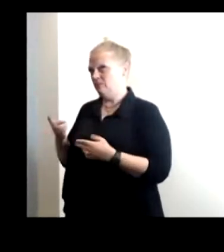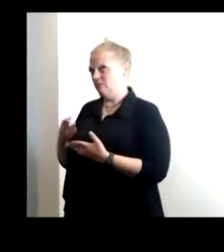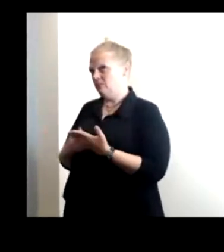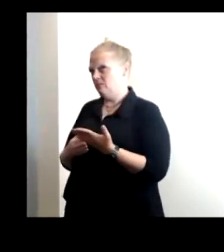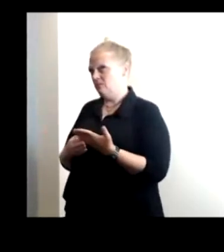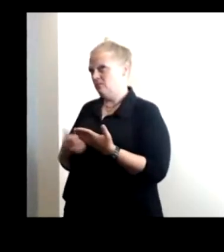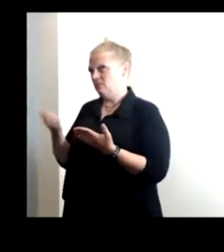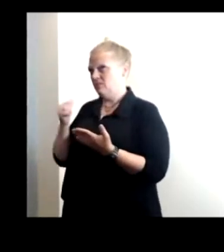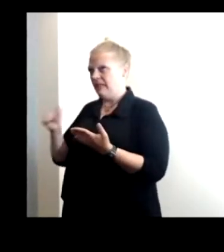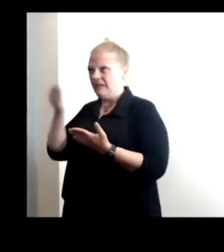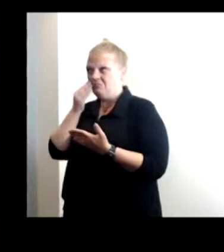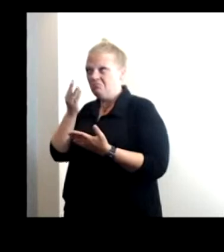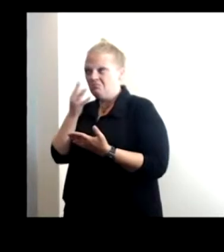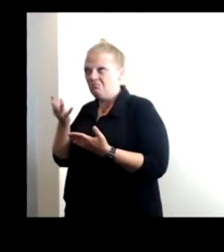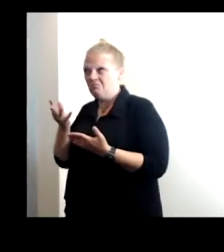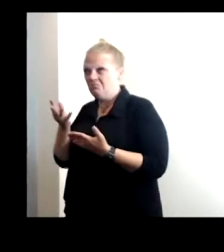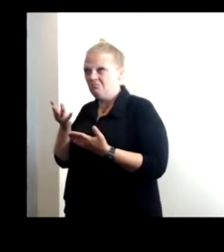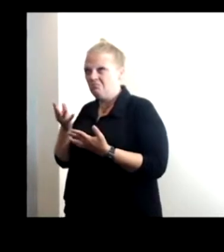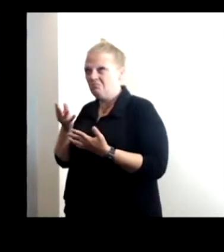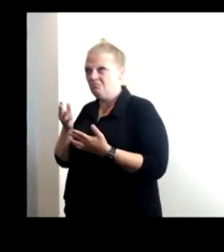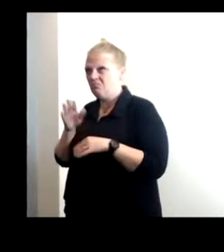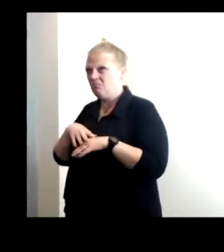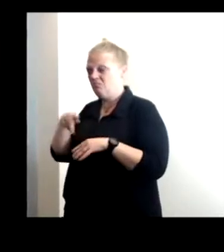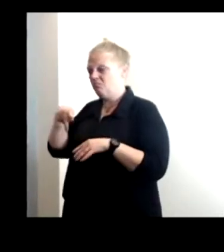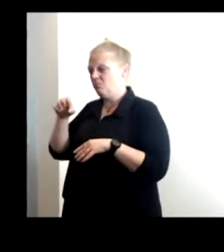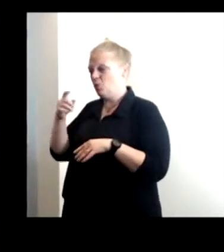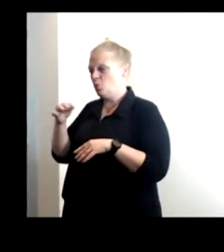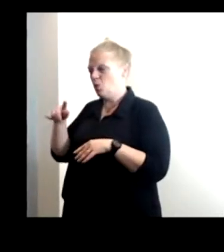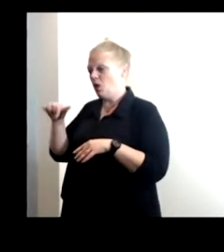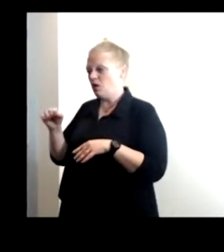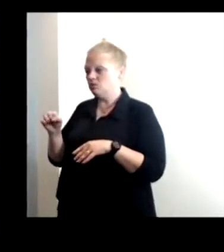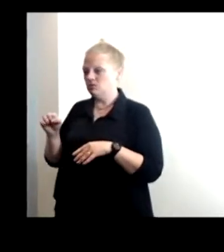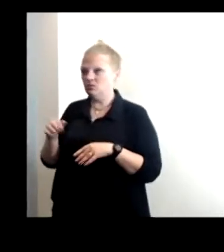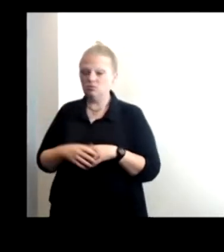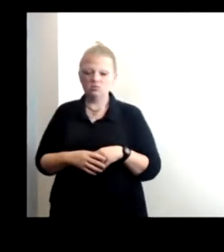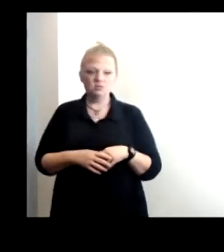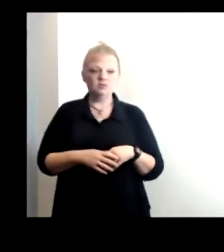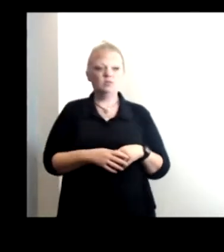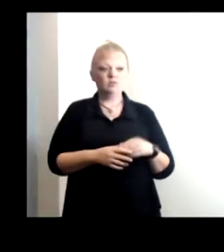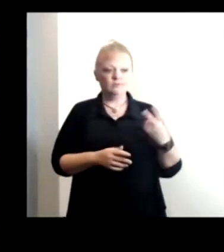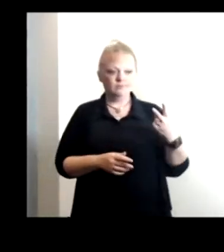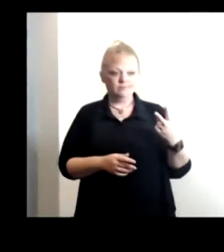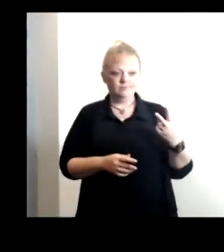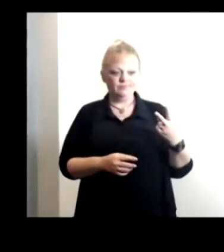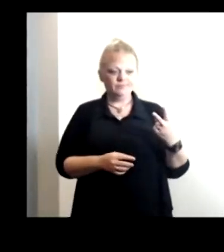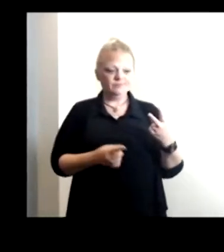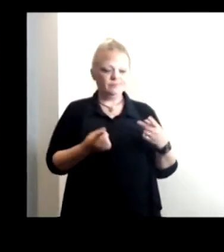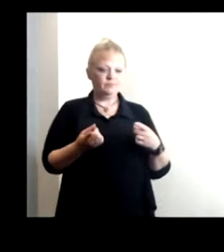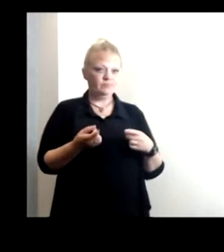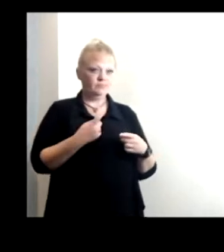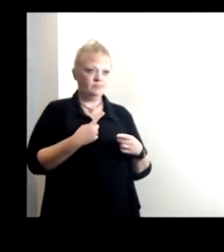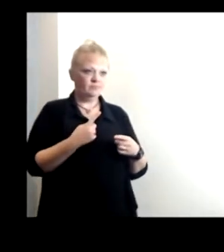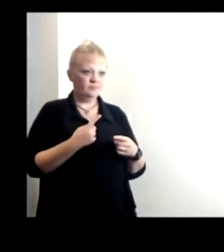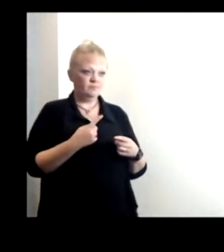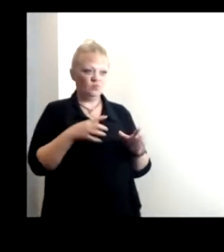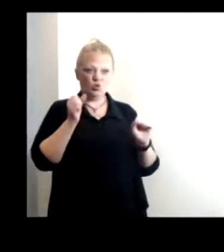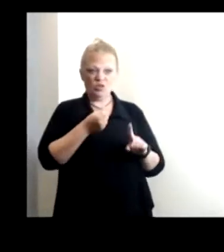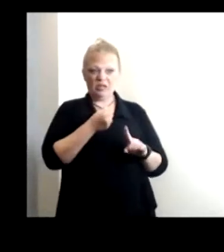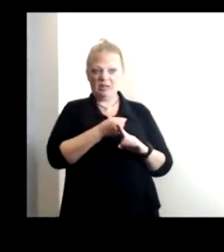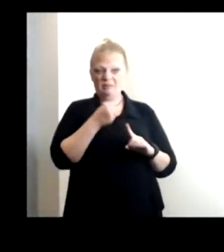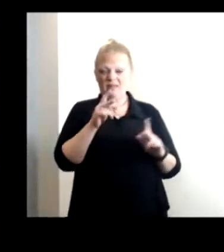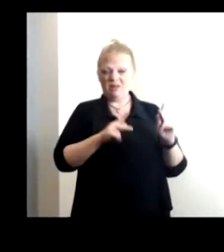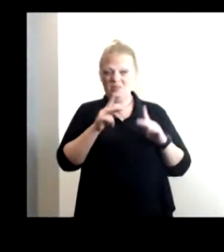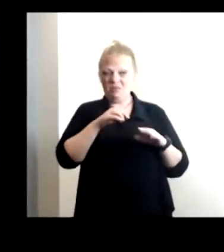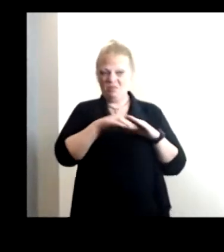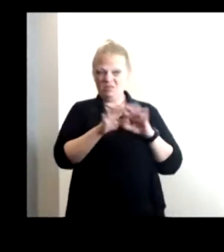that, just any updates on talk to Lula's about the stadium. Two questions. First one was regards, could this have an impact on fans in